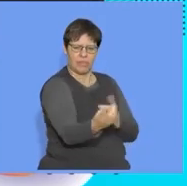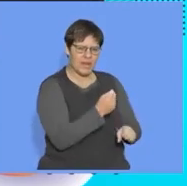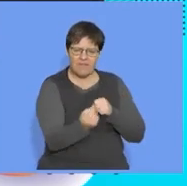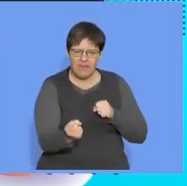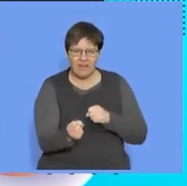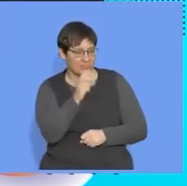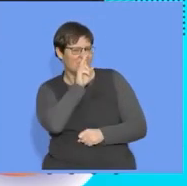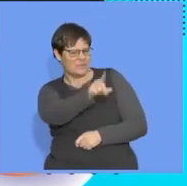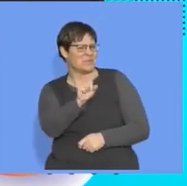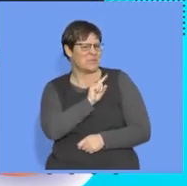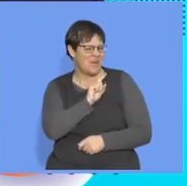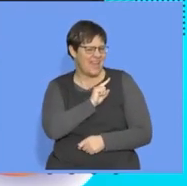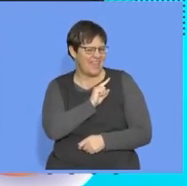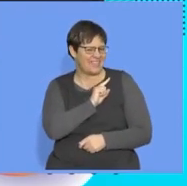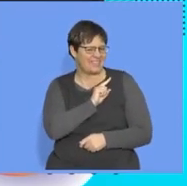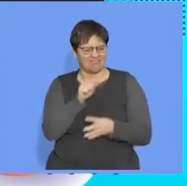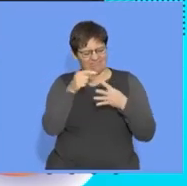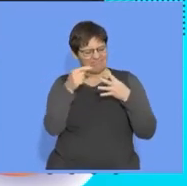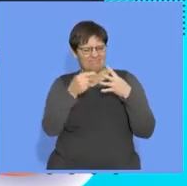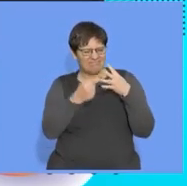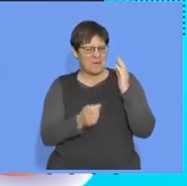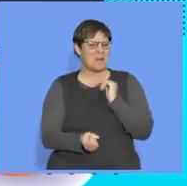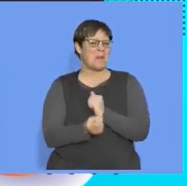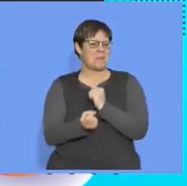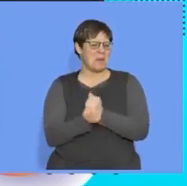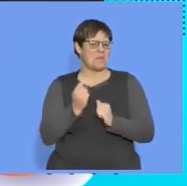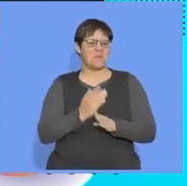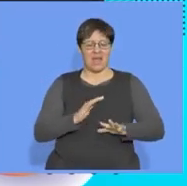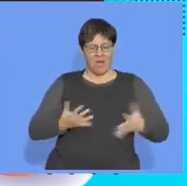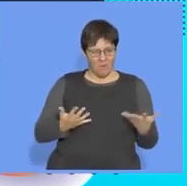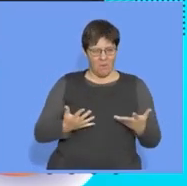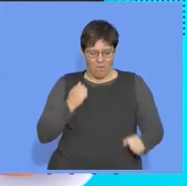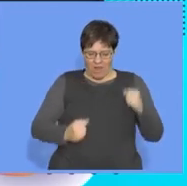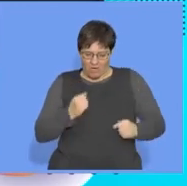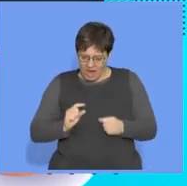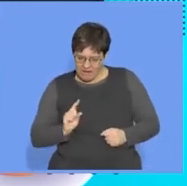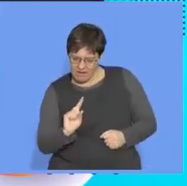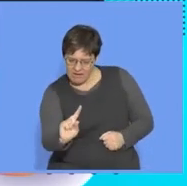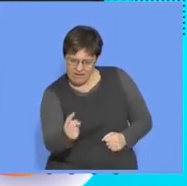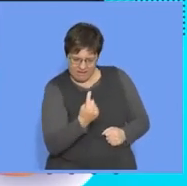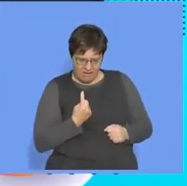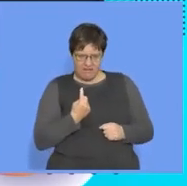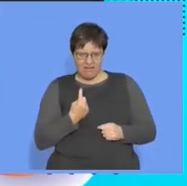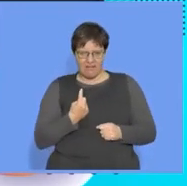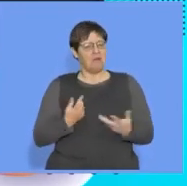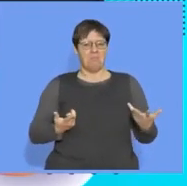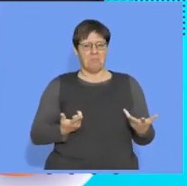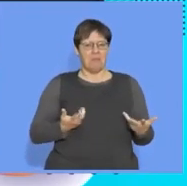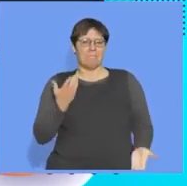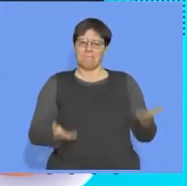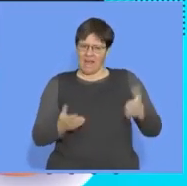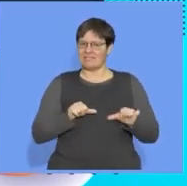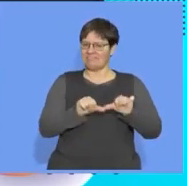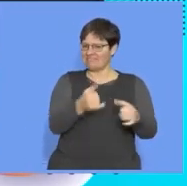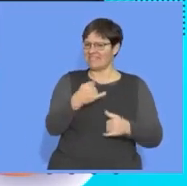see how does those things happen. Because you run, you come back, you change speed, but still you maintain your